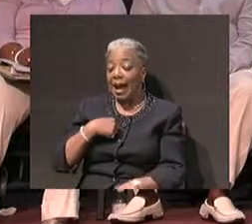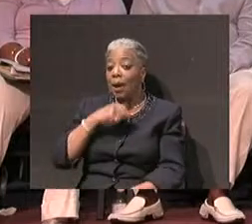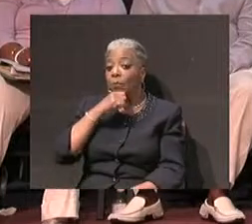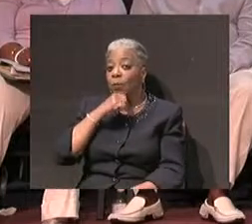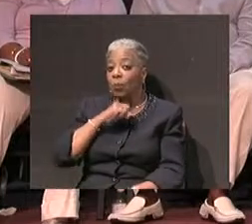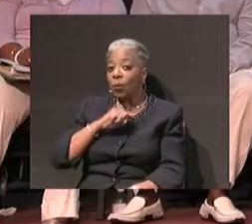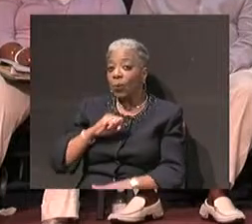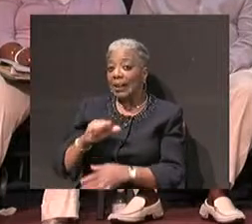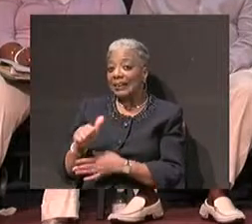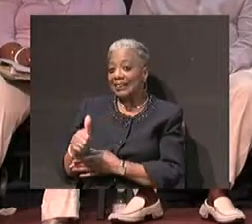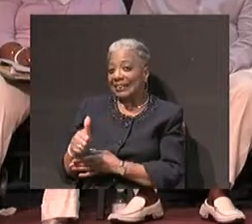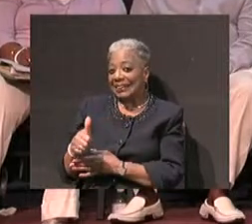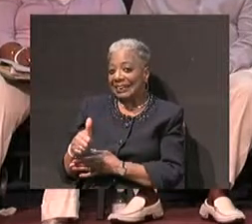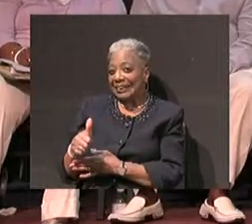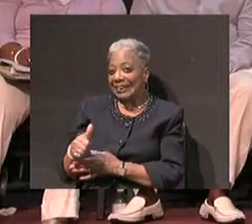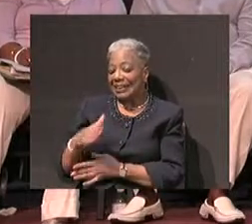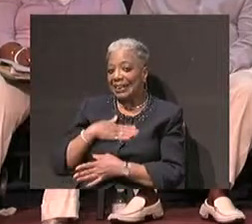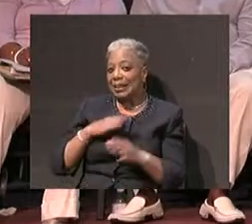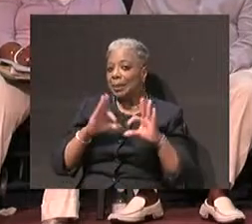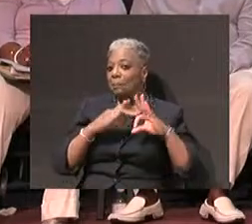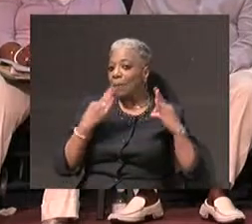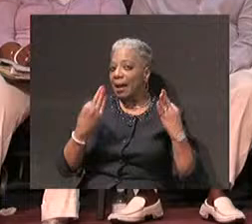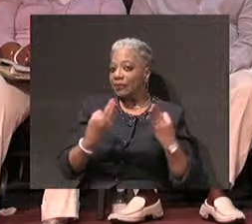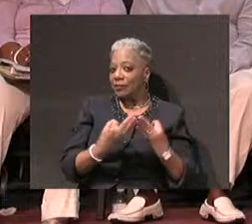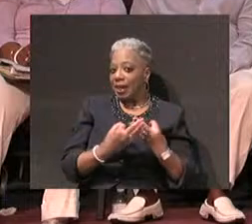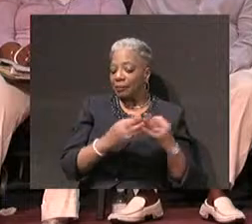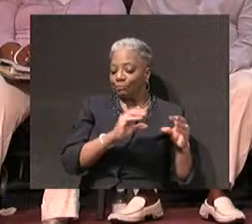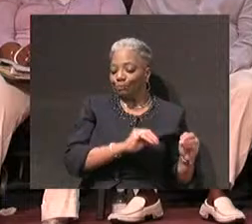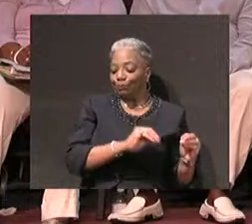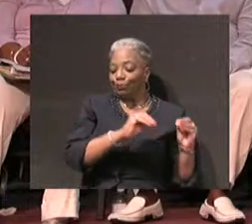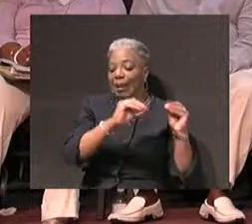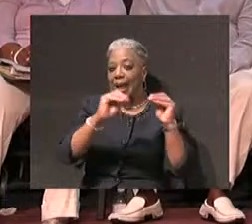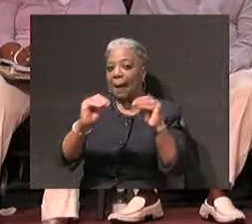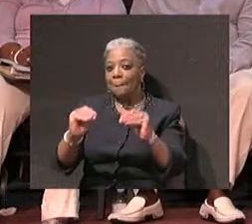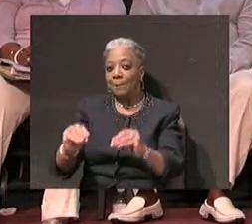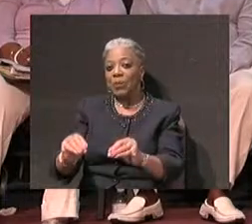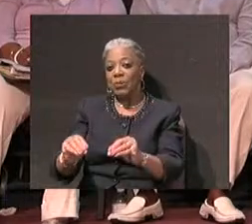and my family moved away, I mean, it all worked.